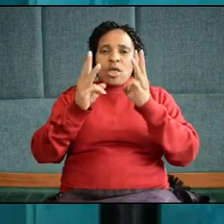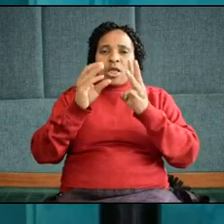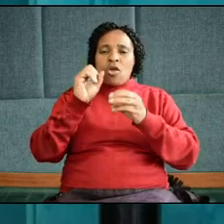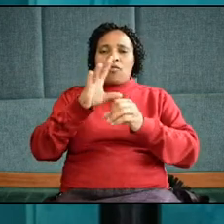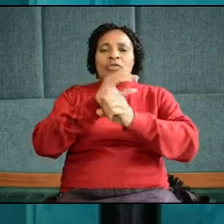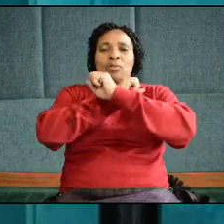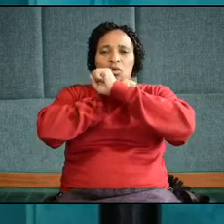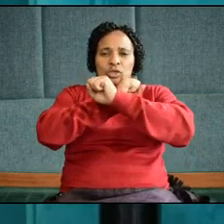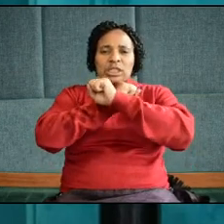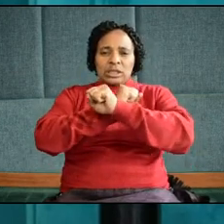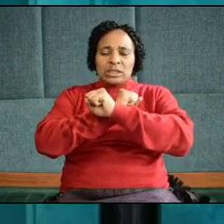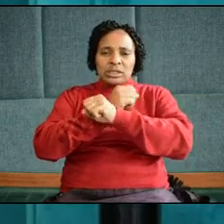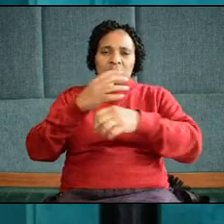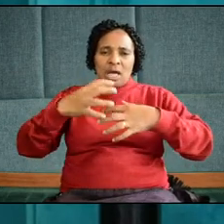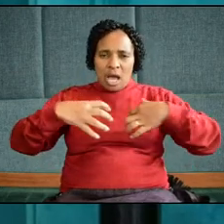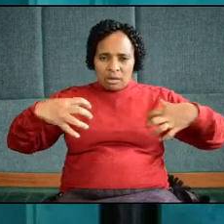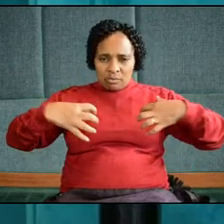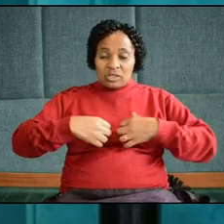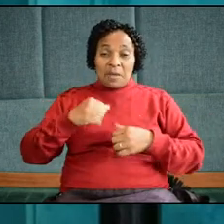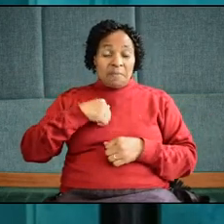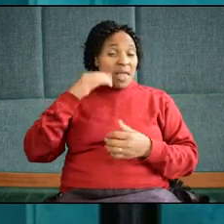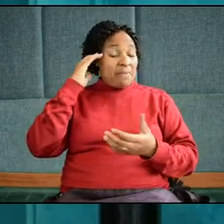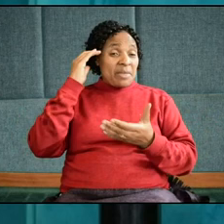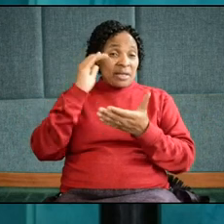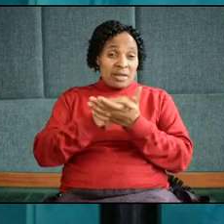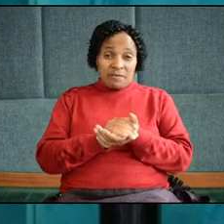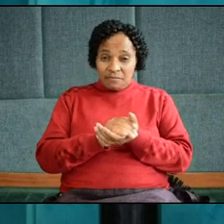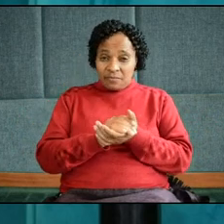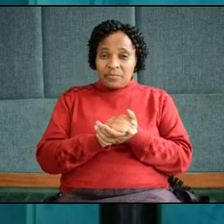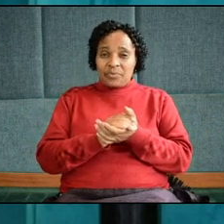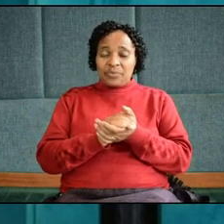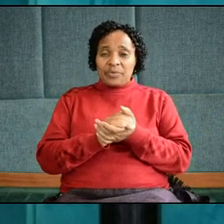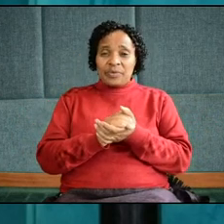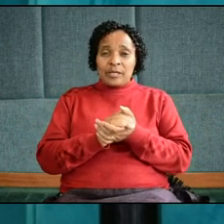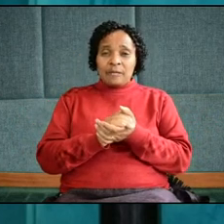protecting animals, mm-hmm. I believe we should...